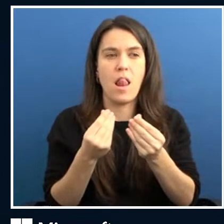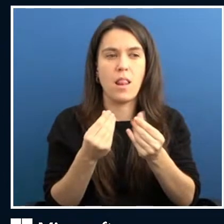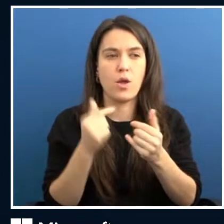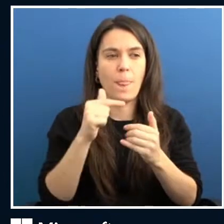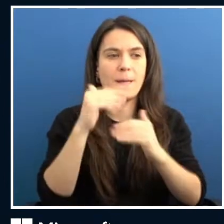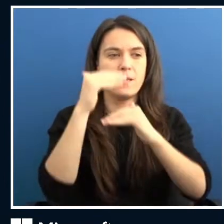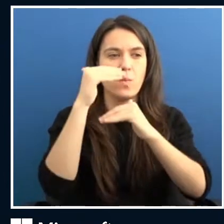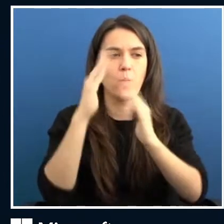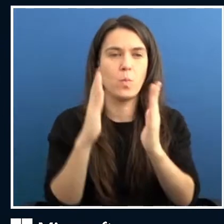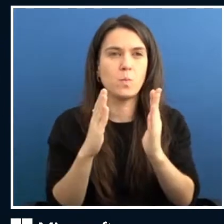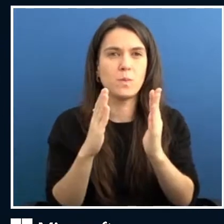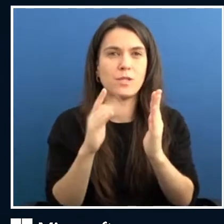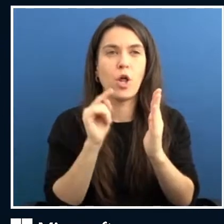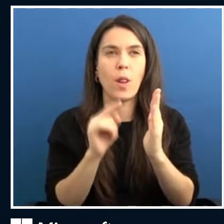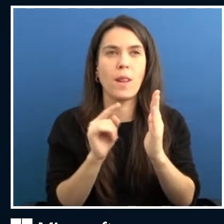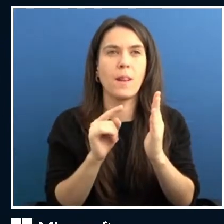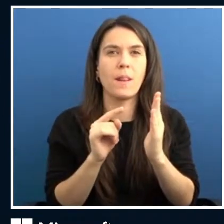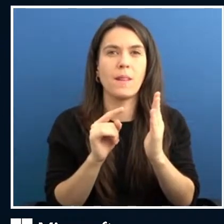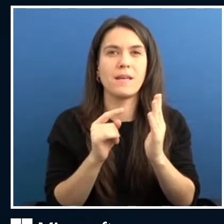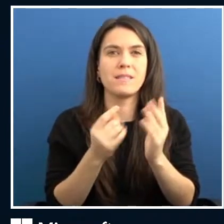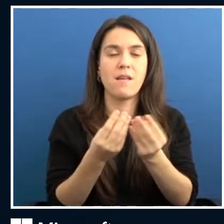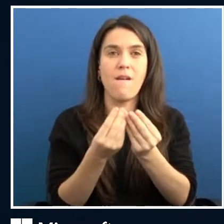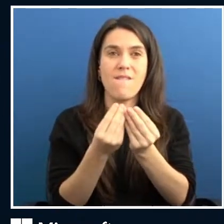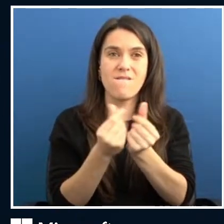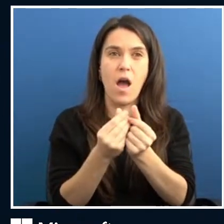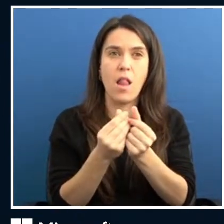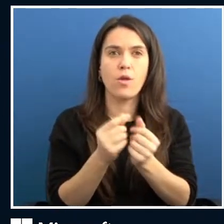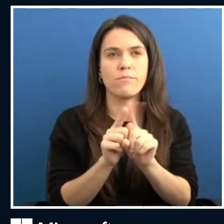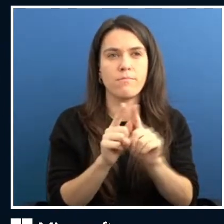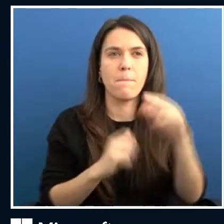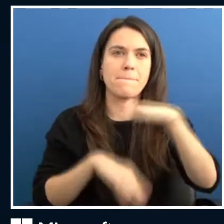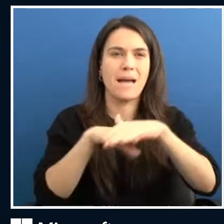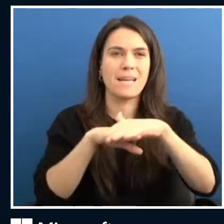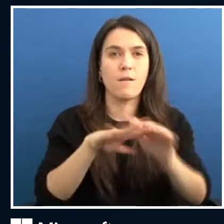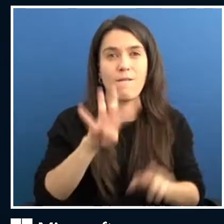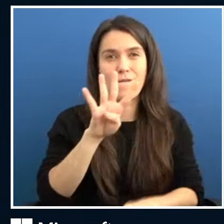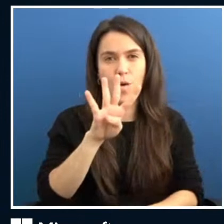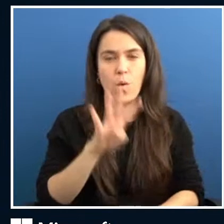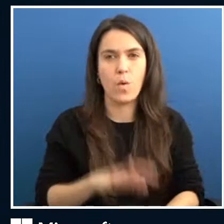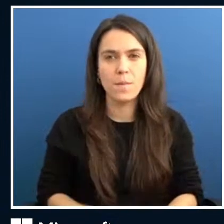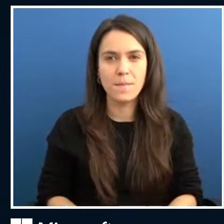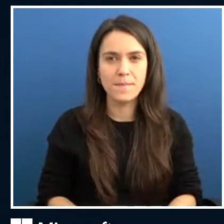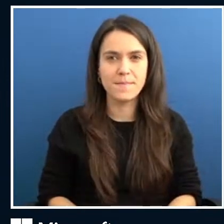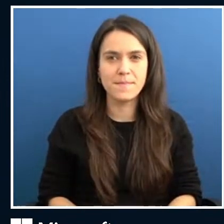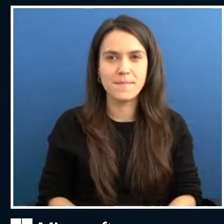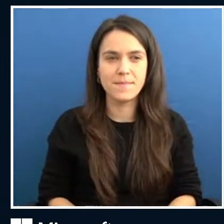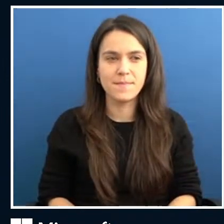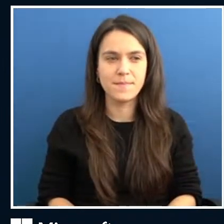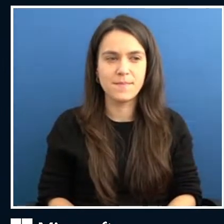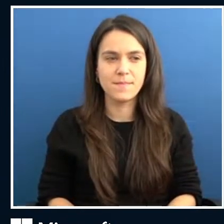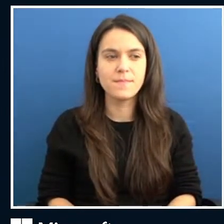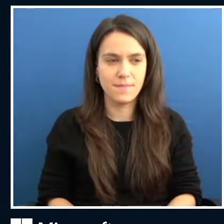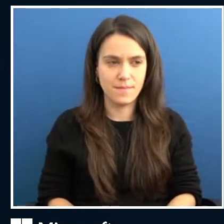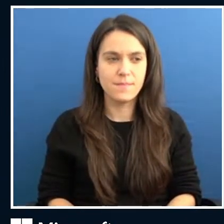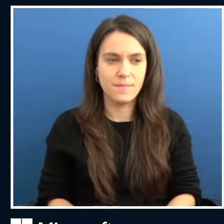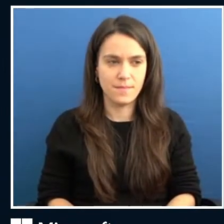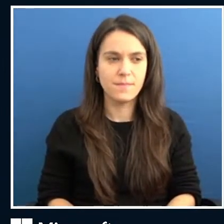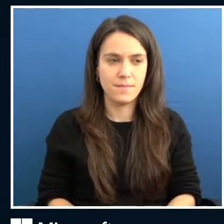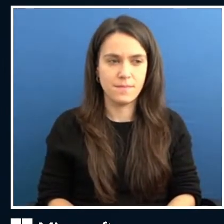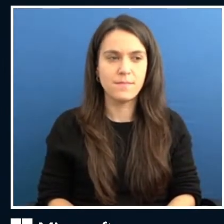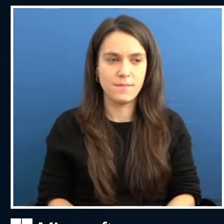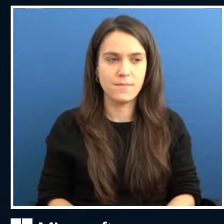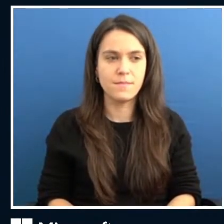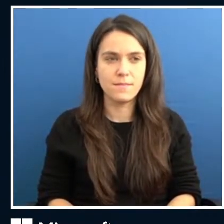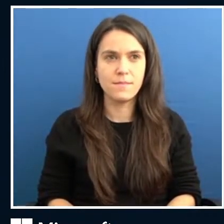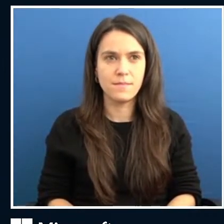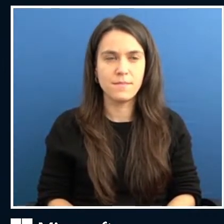that maximum value here is a 4, right? So when we shift it over the next,